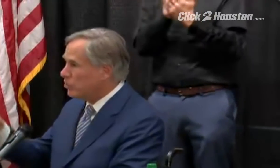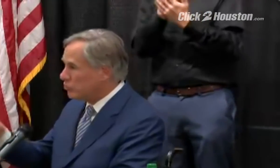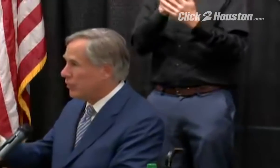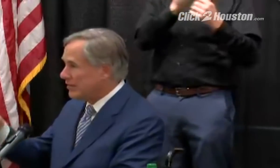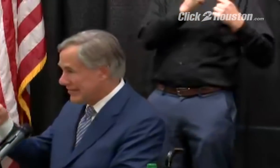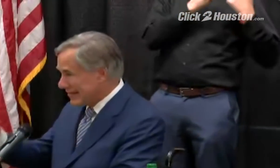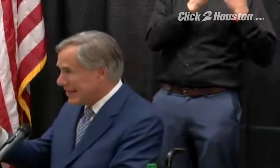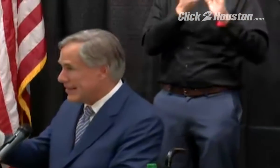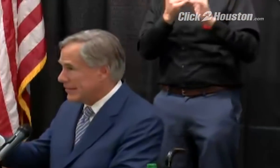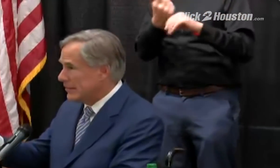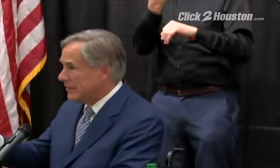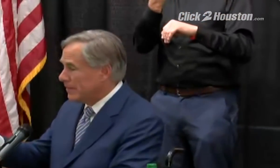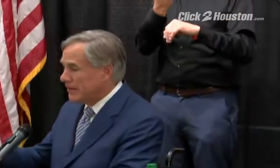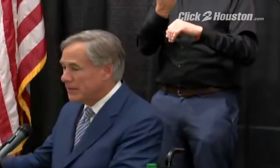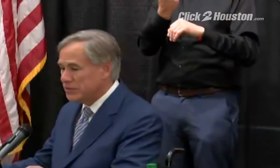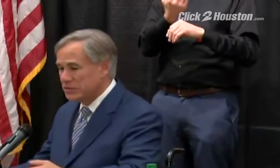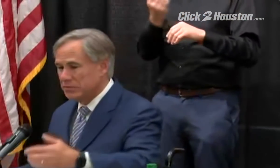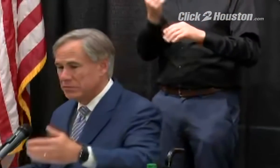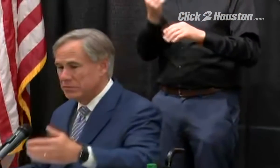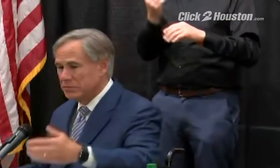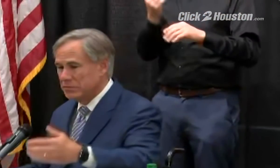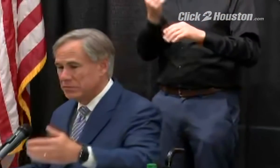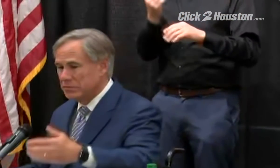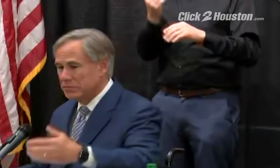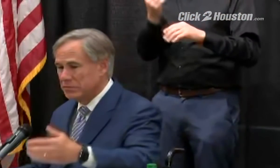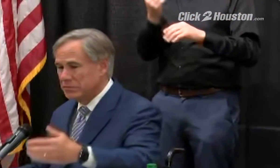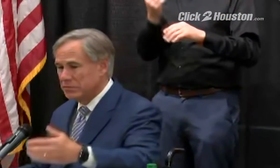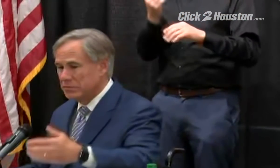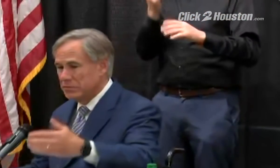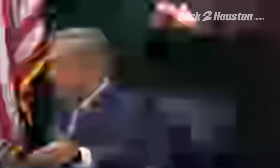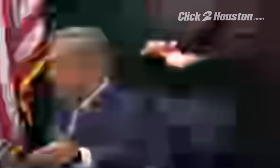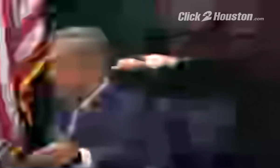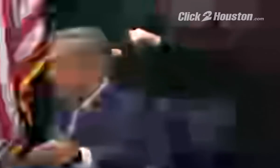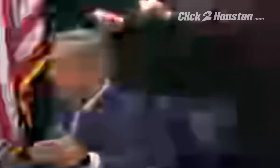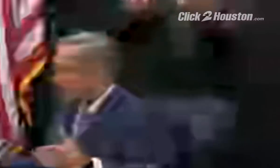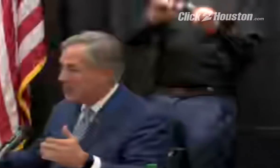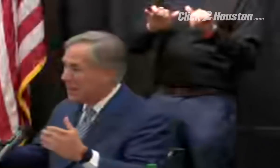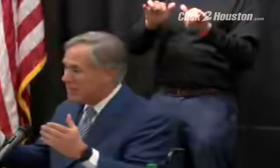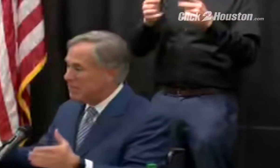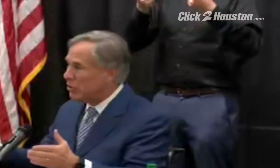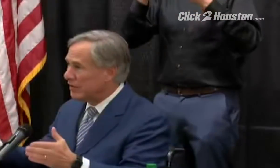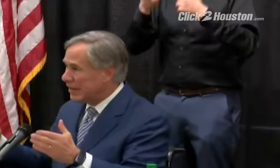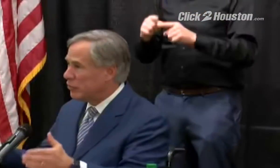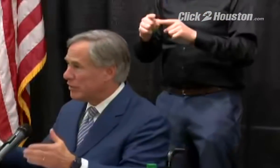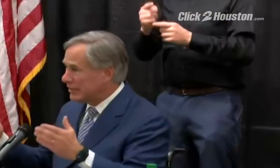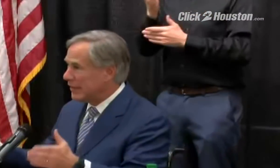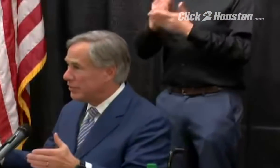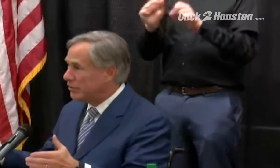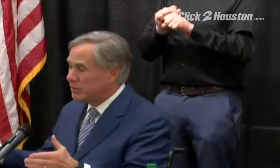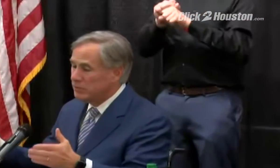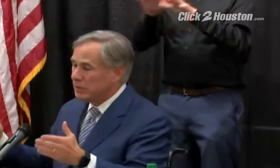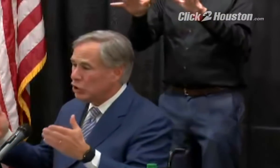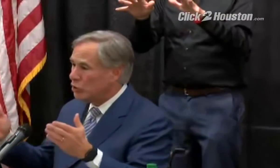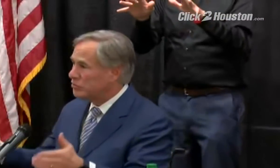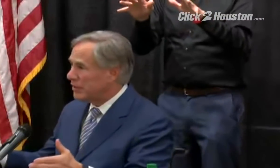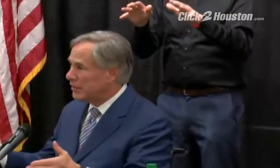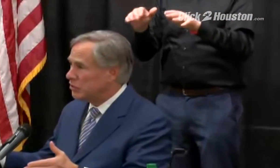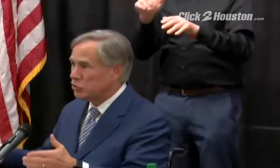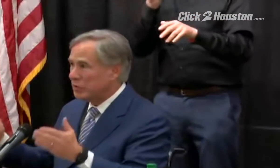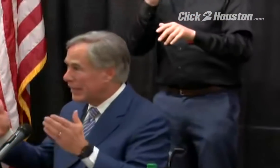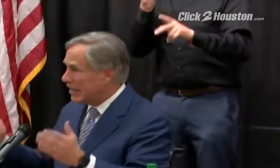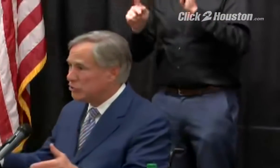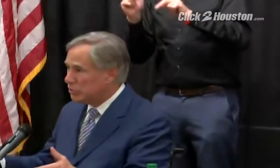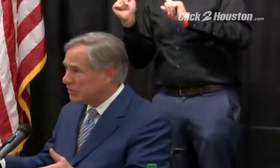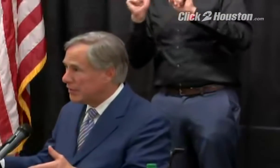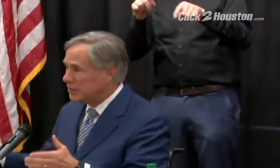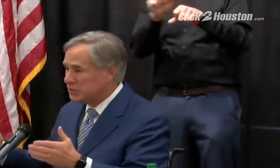that COVID is spread today is not by someone going to work, but by people gathering together in home settings